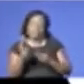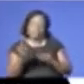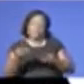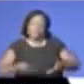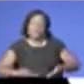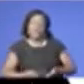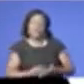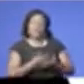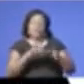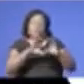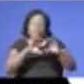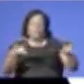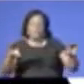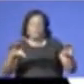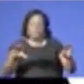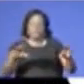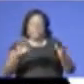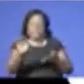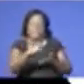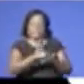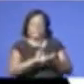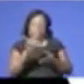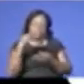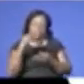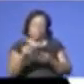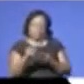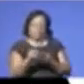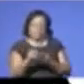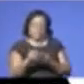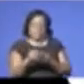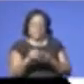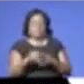office with solar powering to maintain mobile service has been deployed.